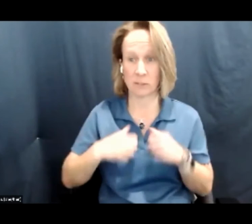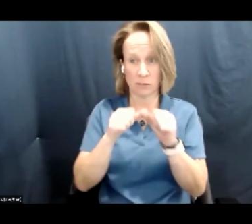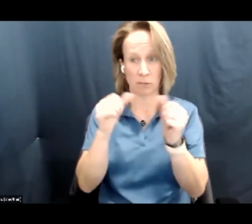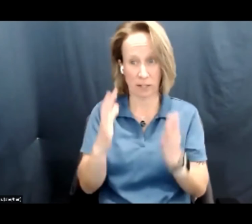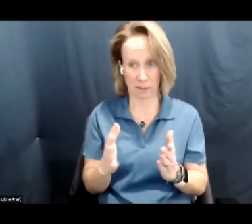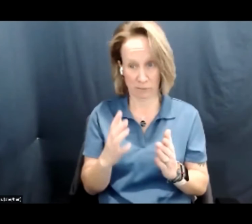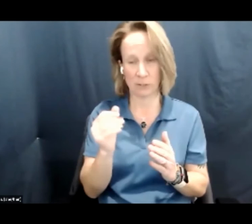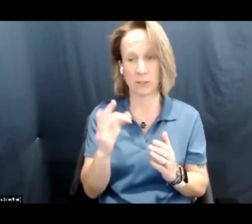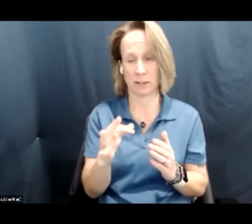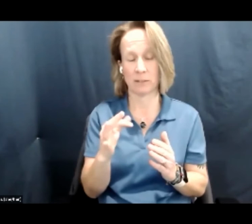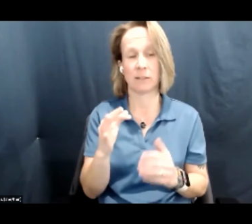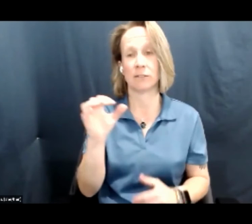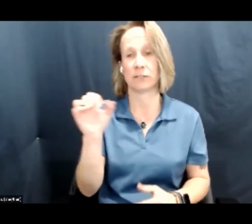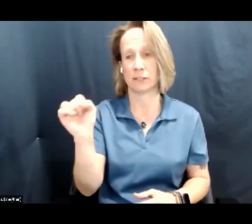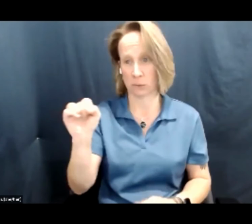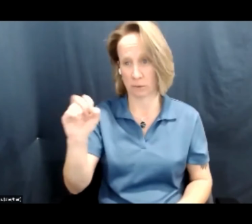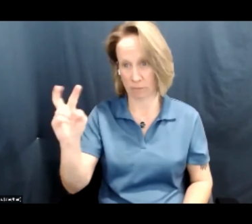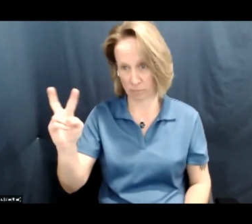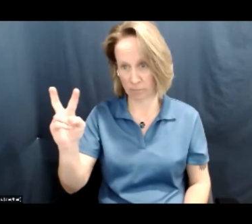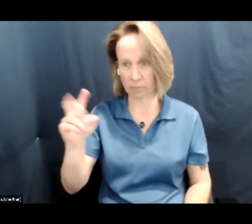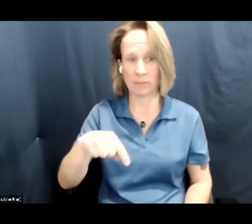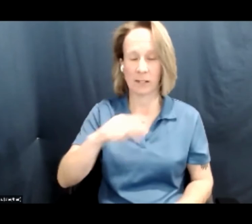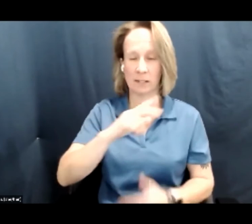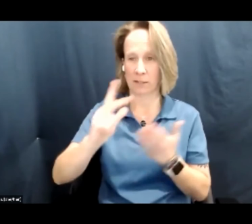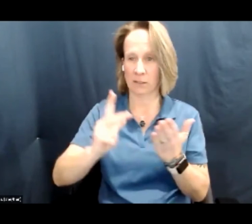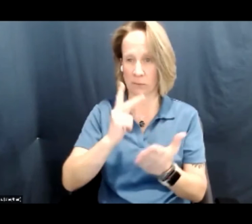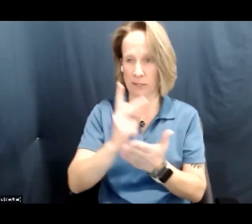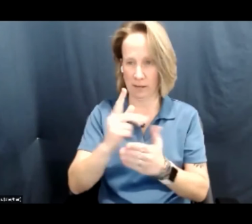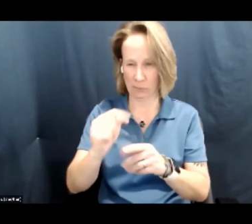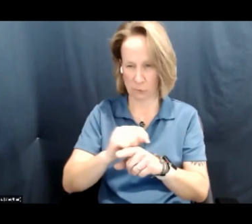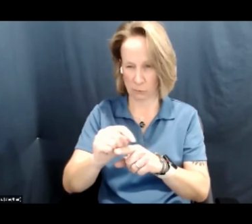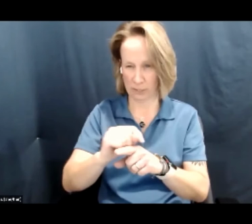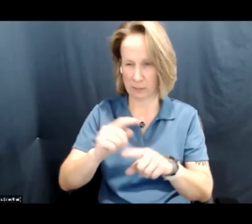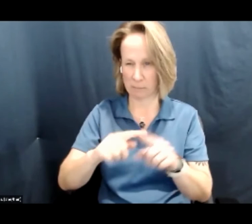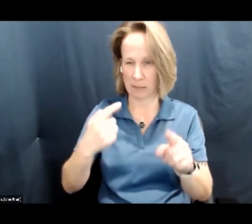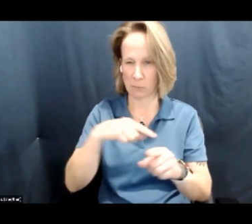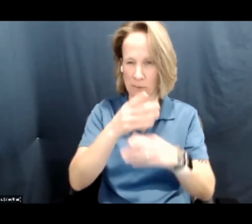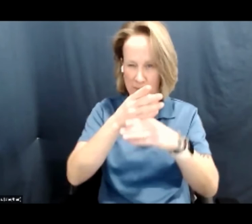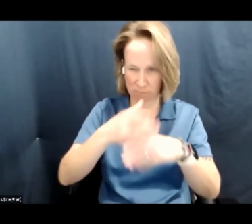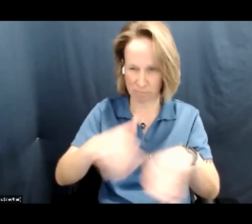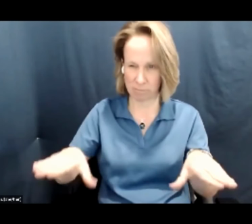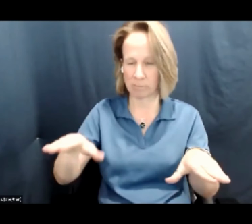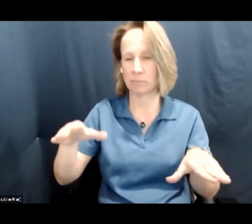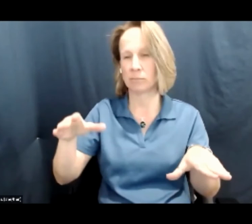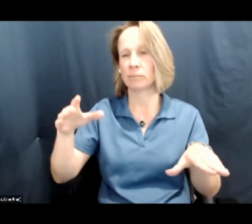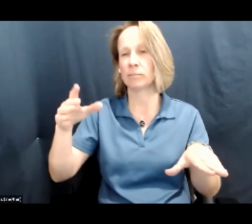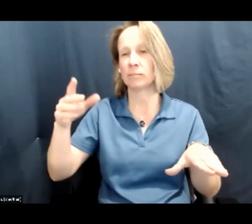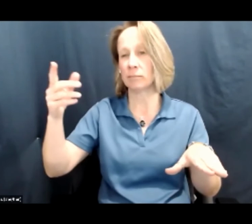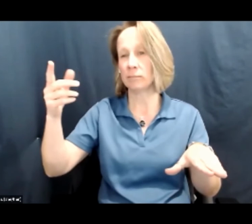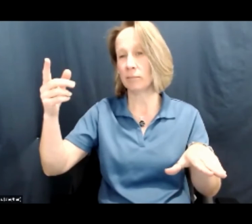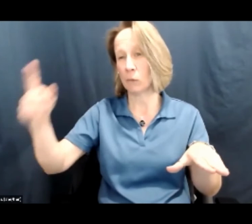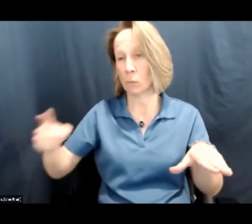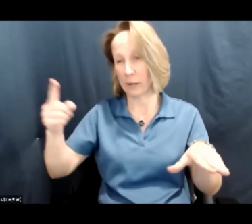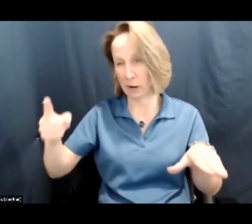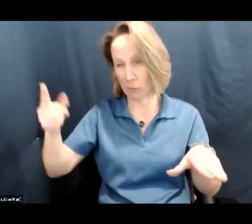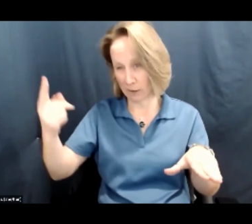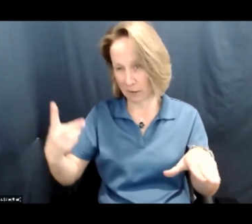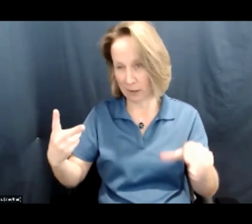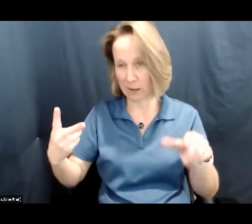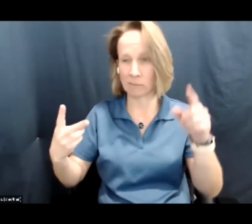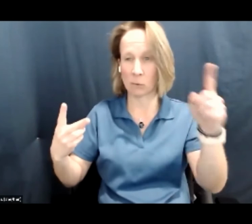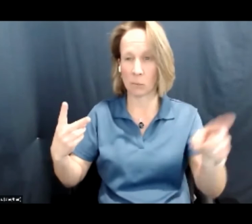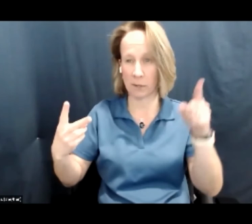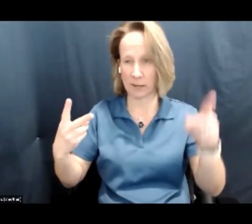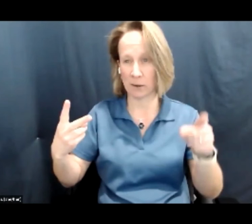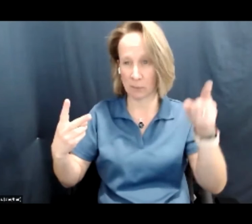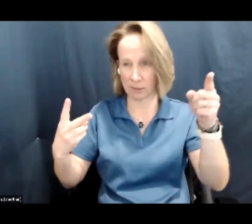today. It's a 3-hour training, but we broke it up into 2-hour-and-a-half sections. Because we know you all get Zoom